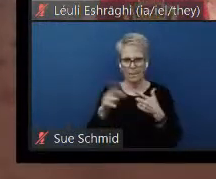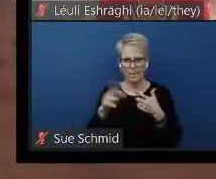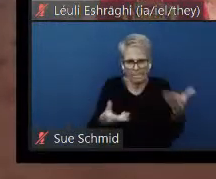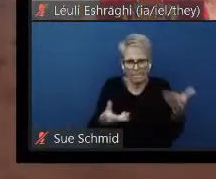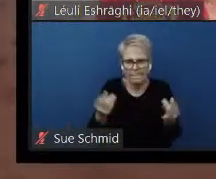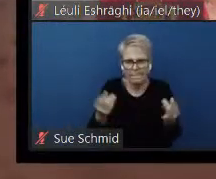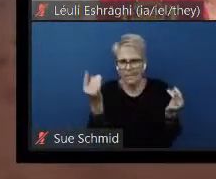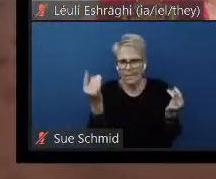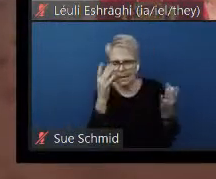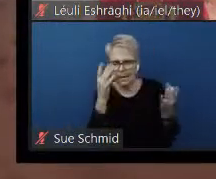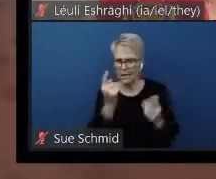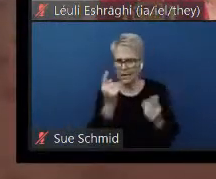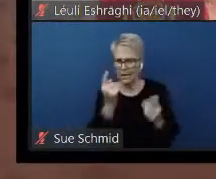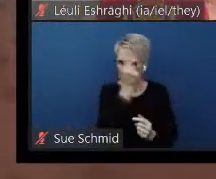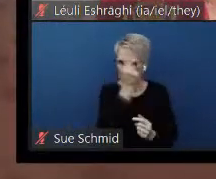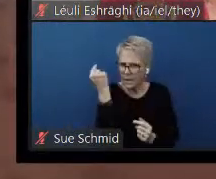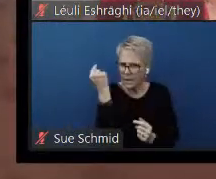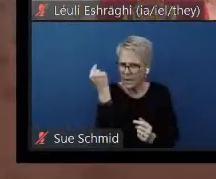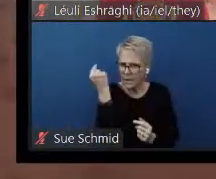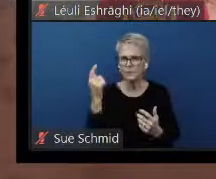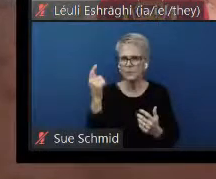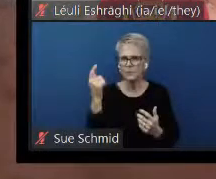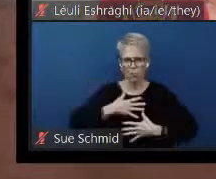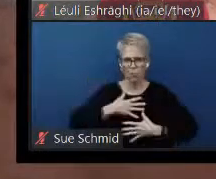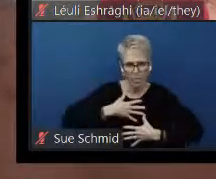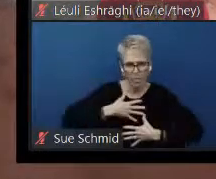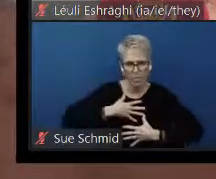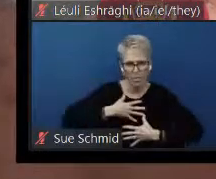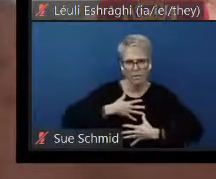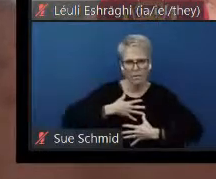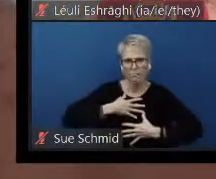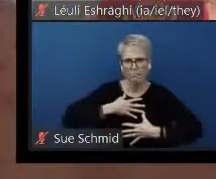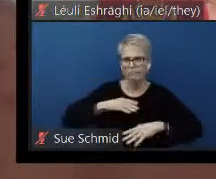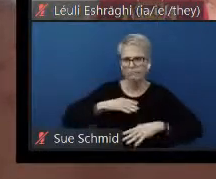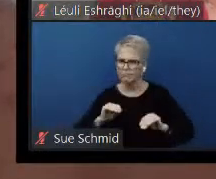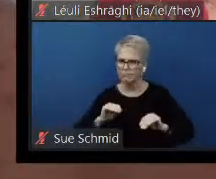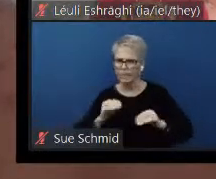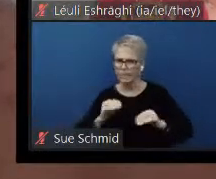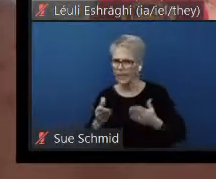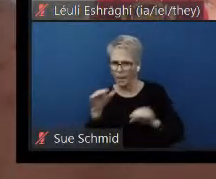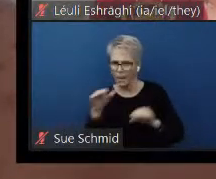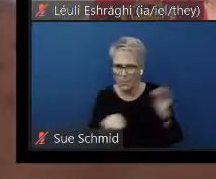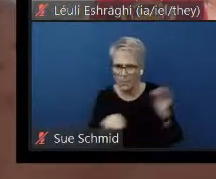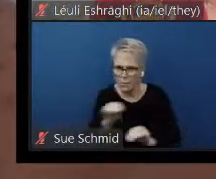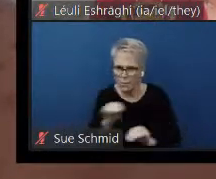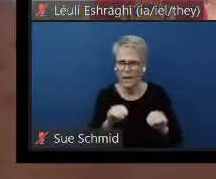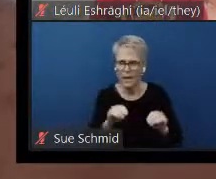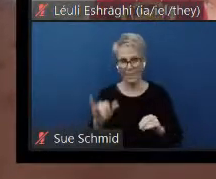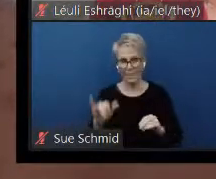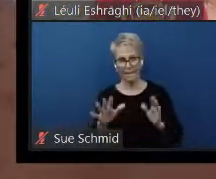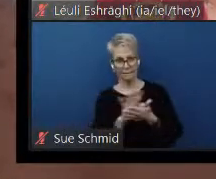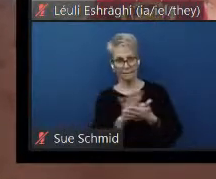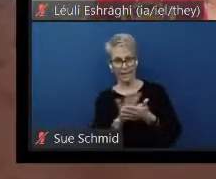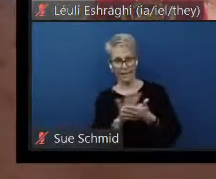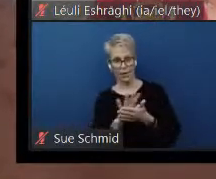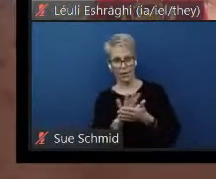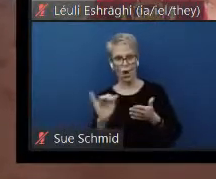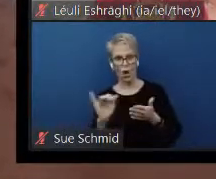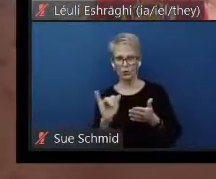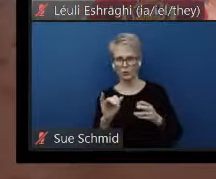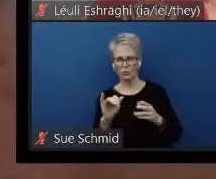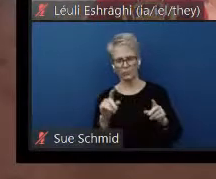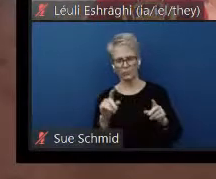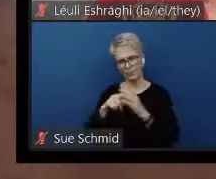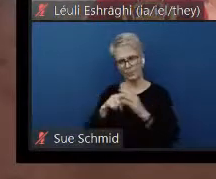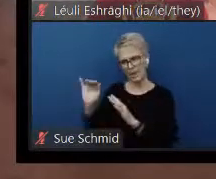of blackness, the breadth of stillness and subjectivity. This video also, for me, implicates the audience in their